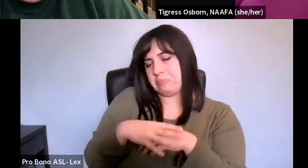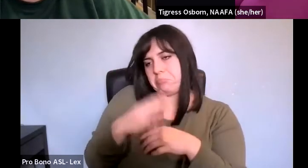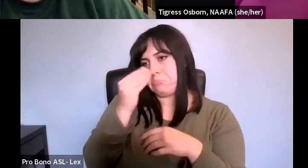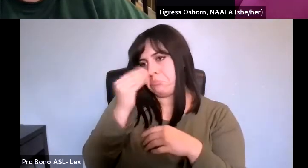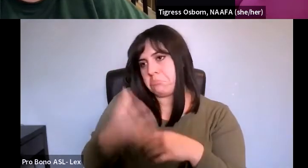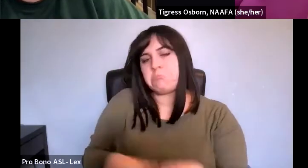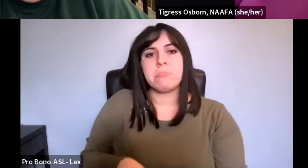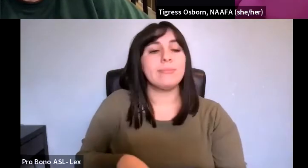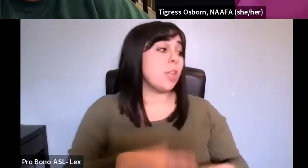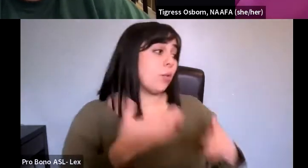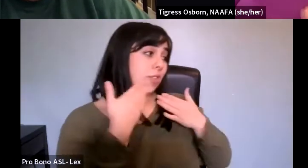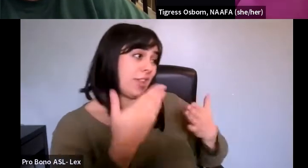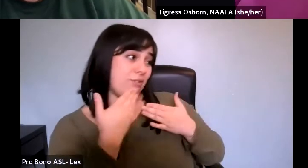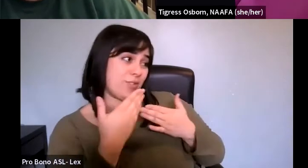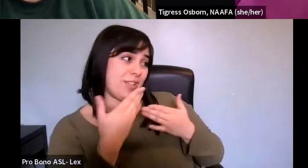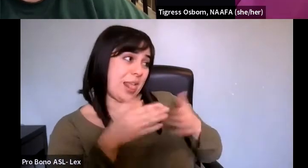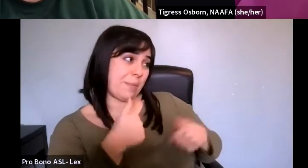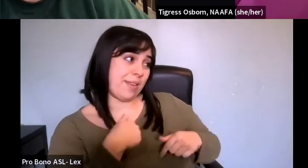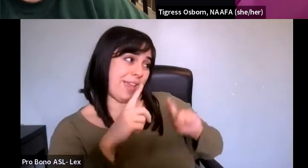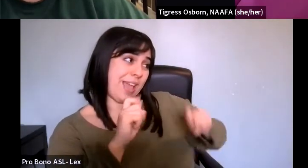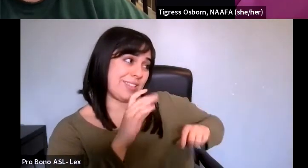letting me ask that and for telling me.